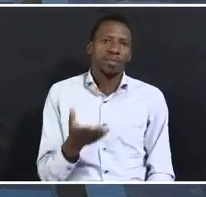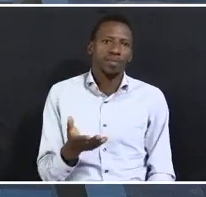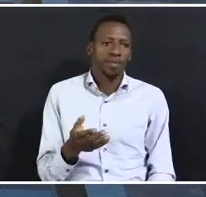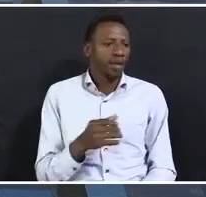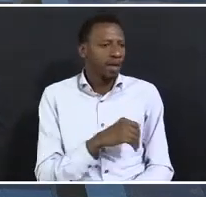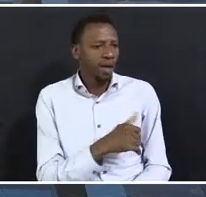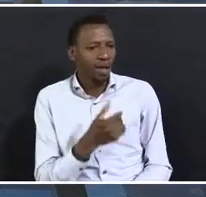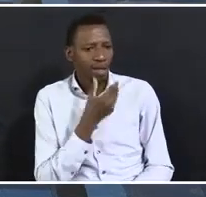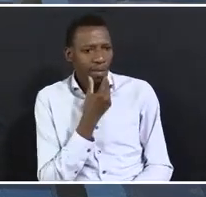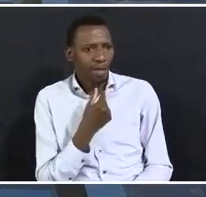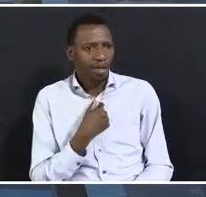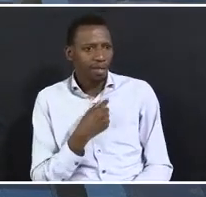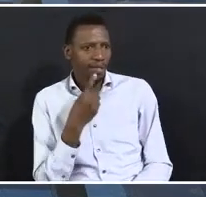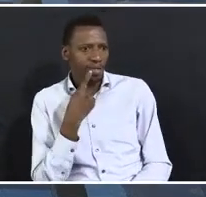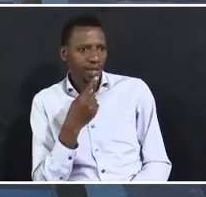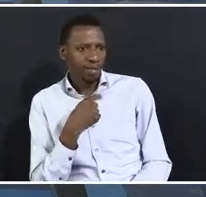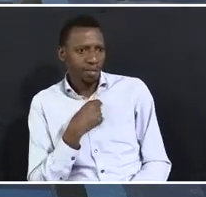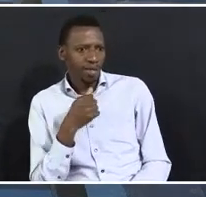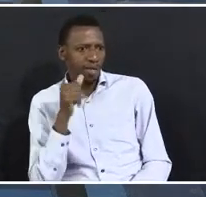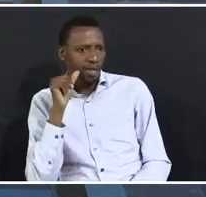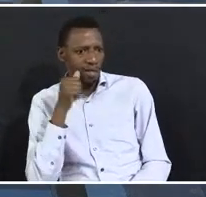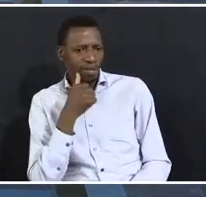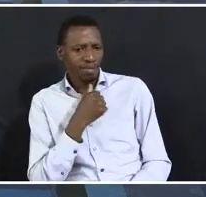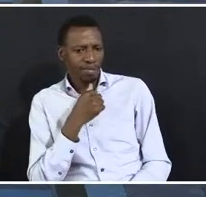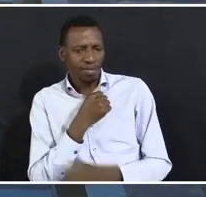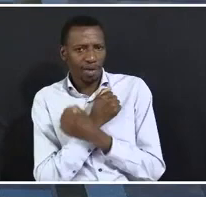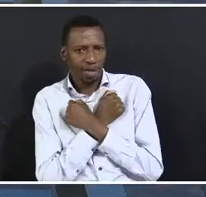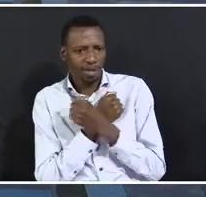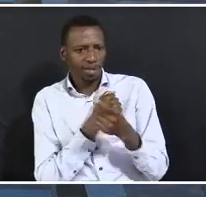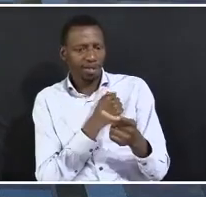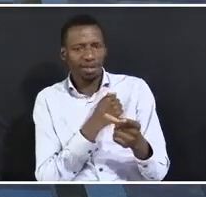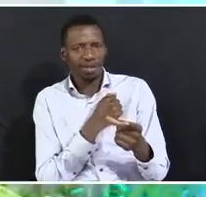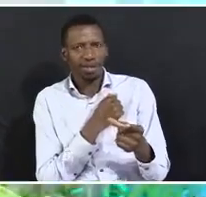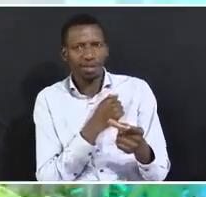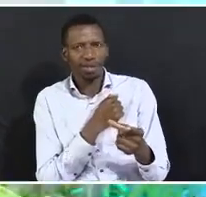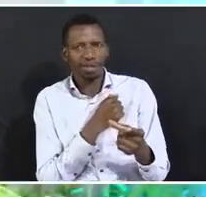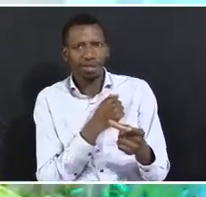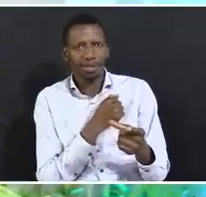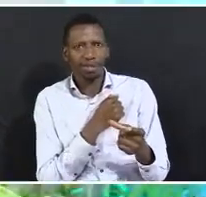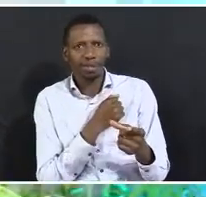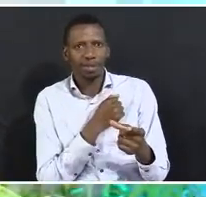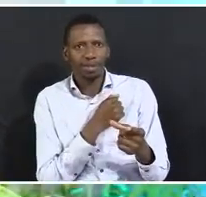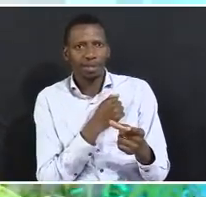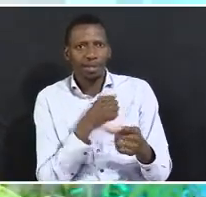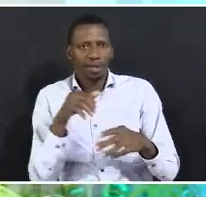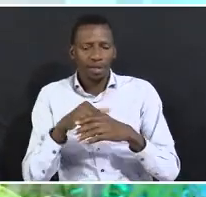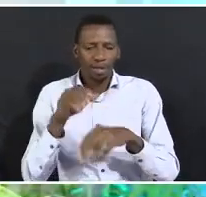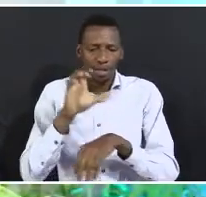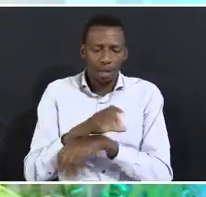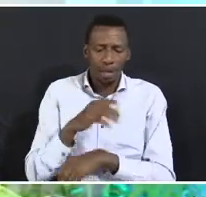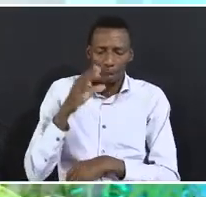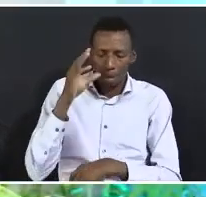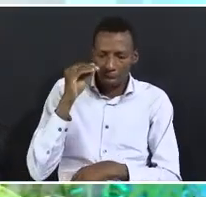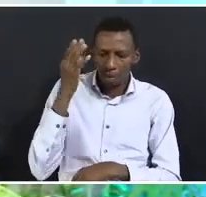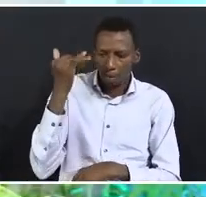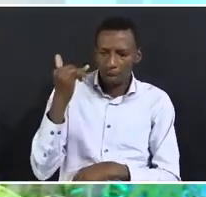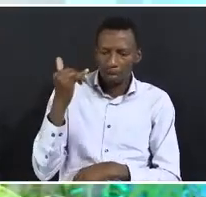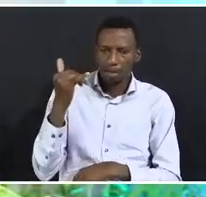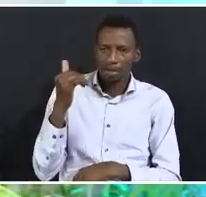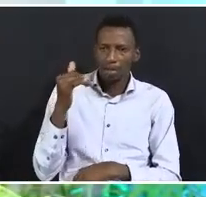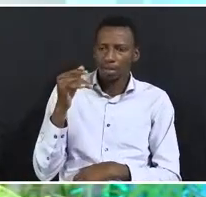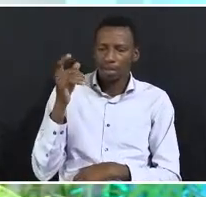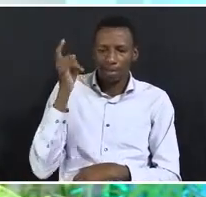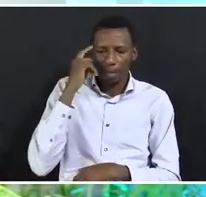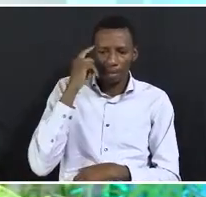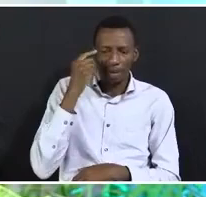saying that with me, I love bam bam. They are sleeping late, not coming to church because they love those with the flesh. My friend,